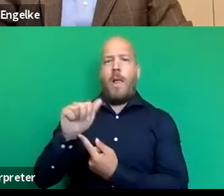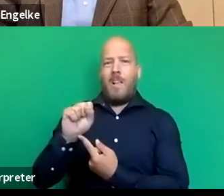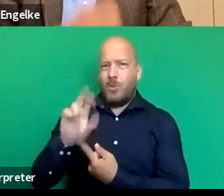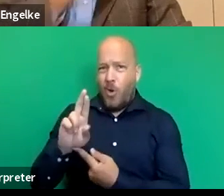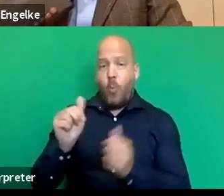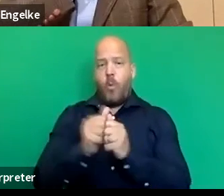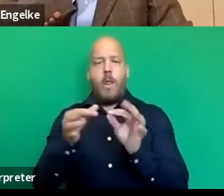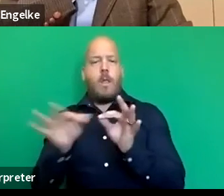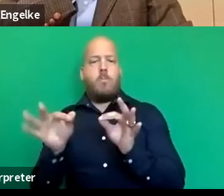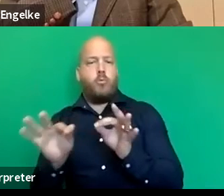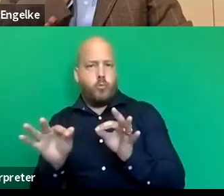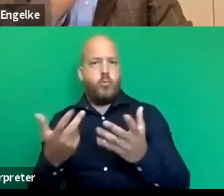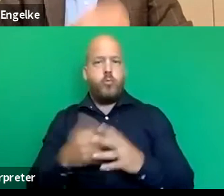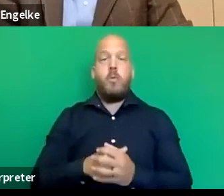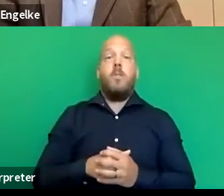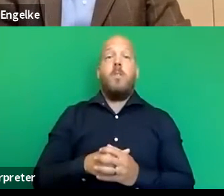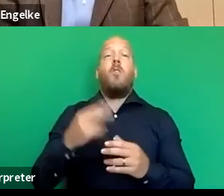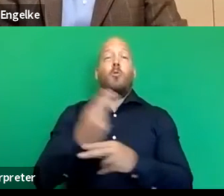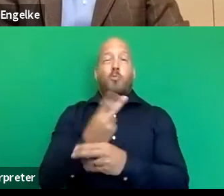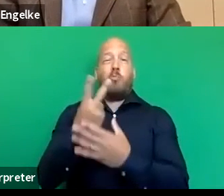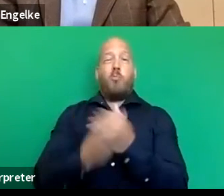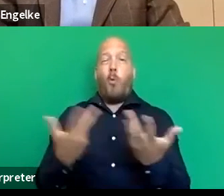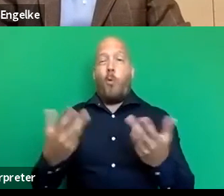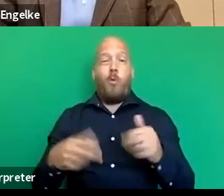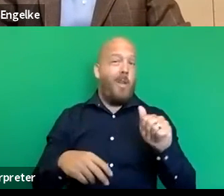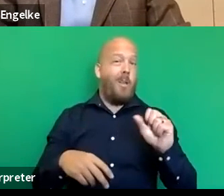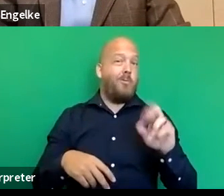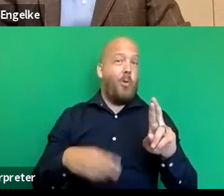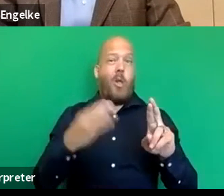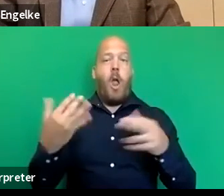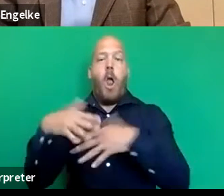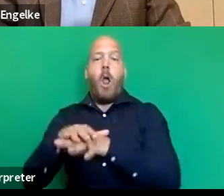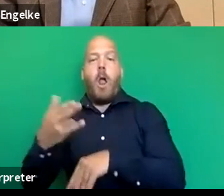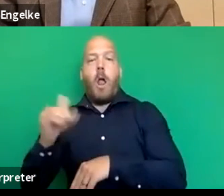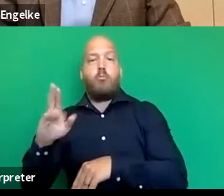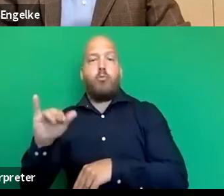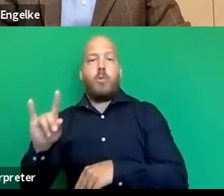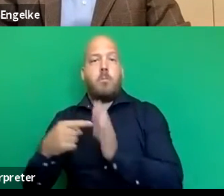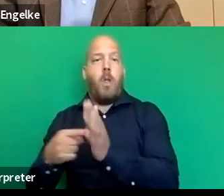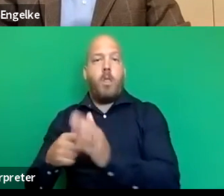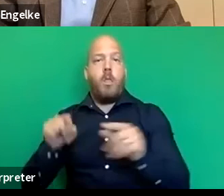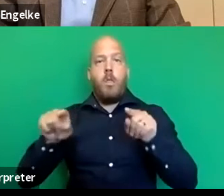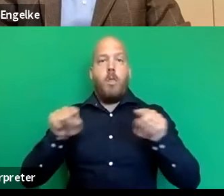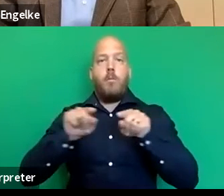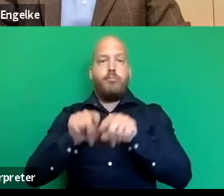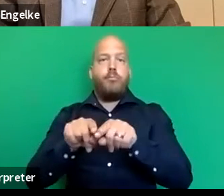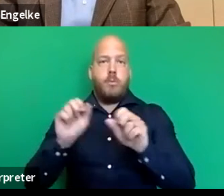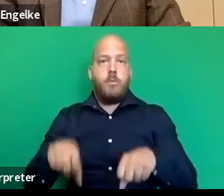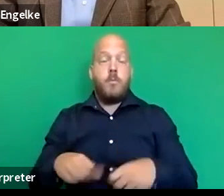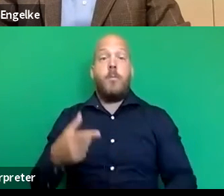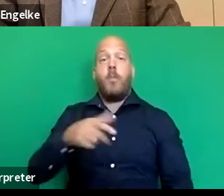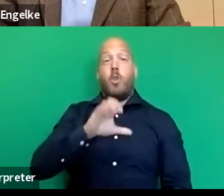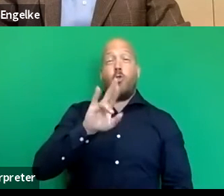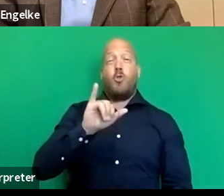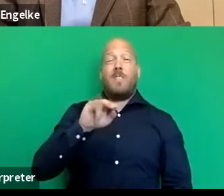hybrid models. And of course, Cristina mentioned InnoCaption, which also has a stenographer that can be used